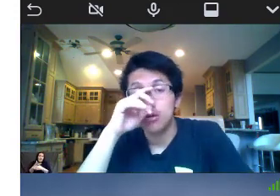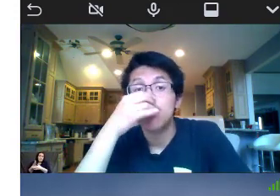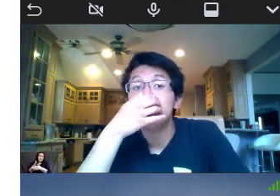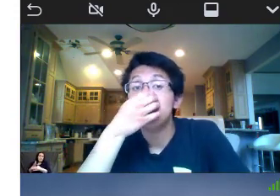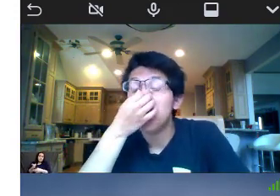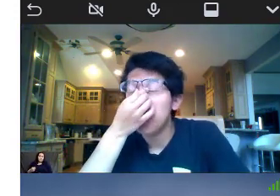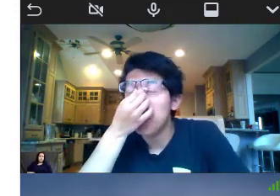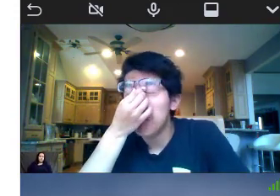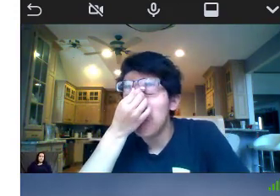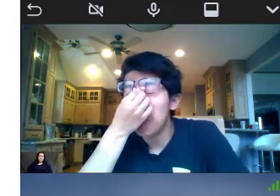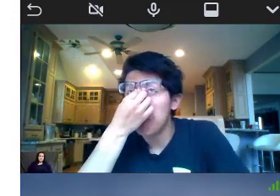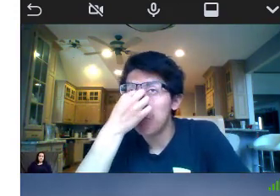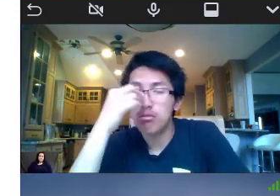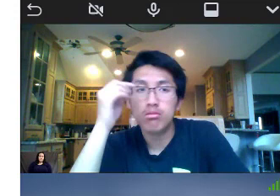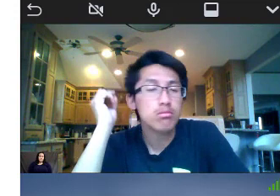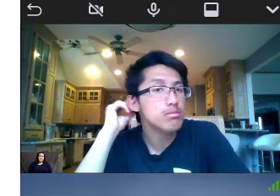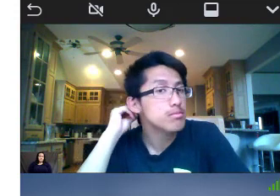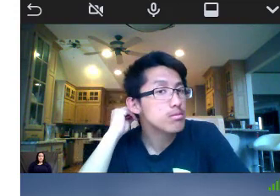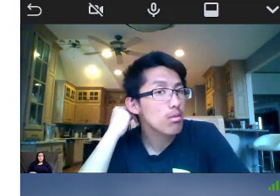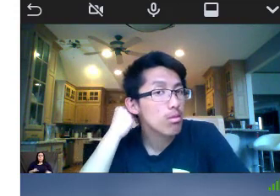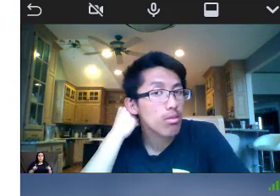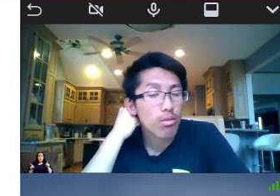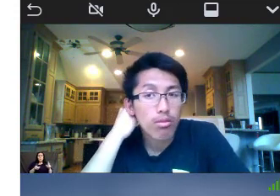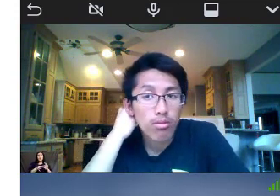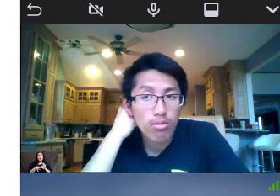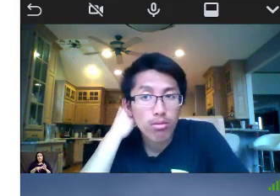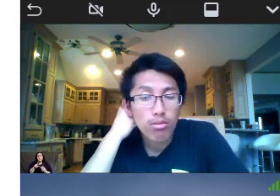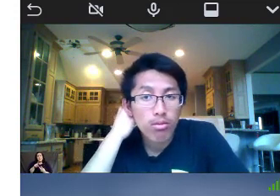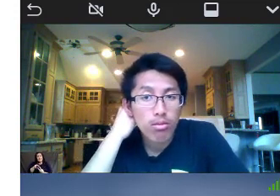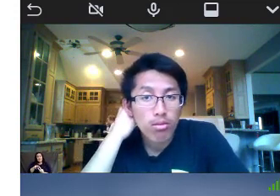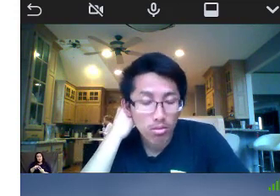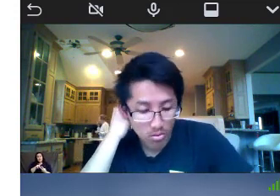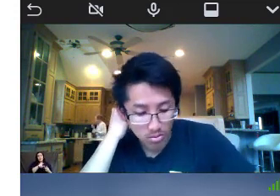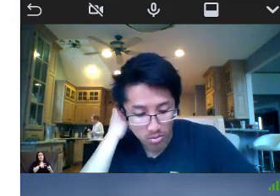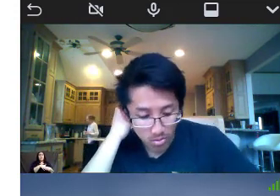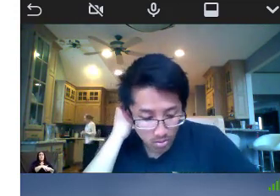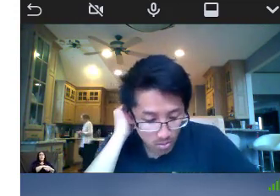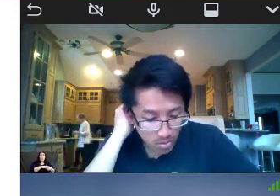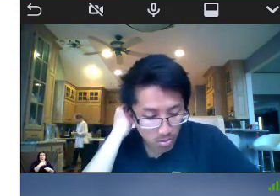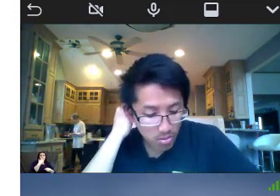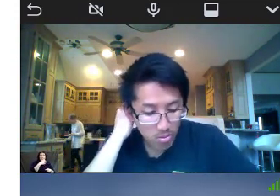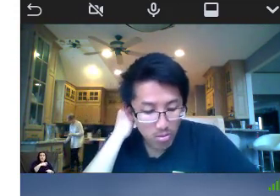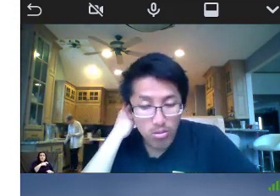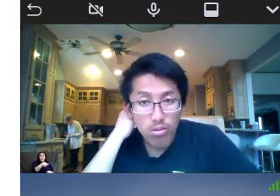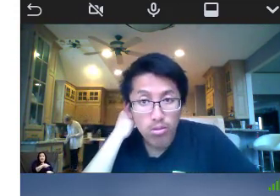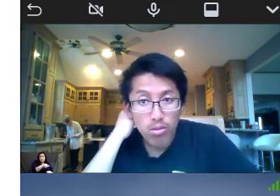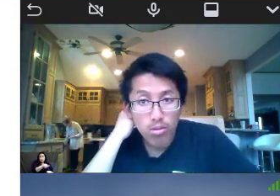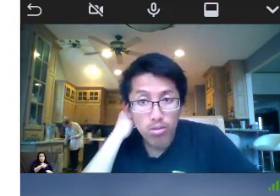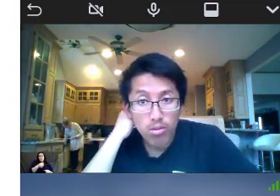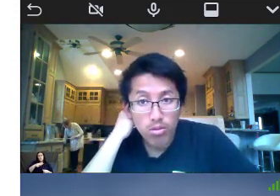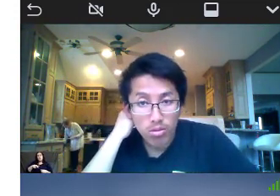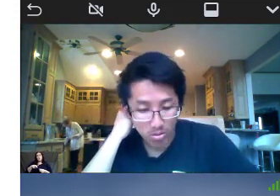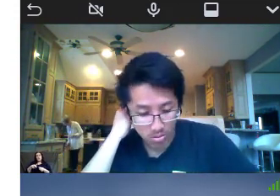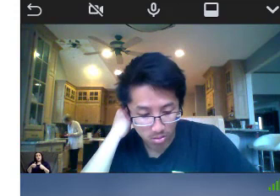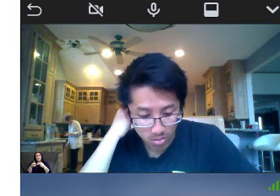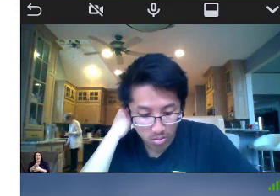and the average heat transfer coefficient. So the Nusselt number is given by